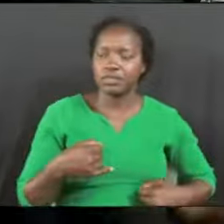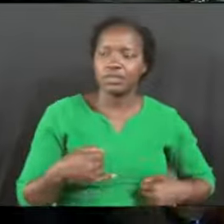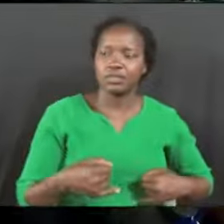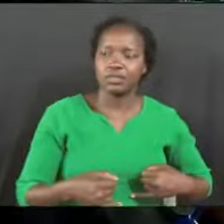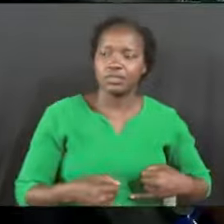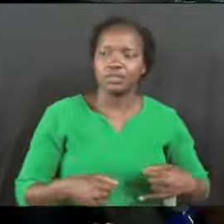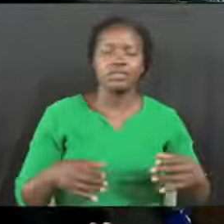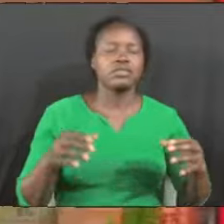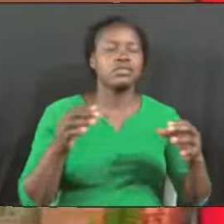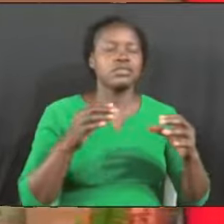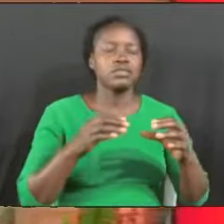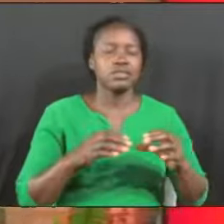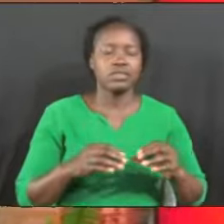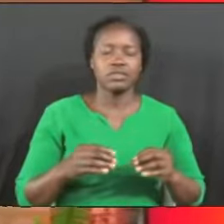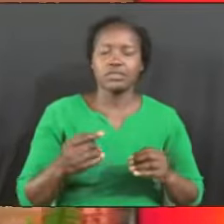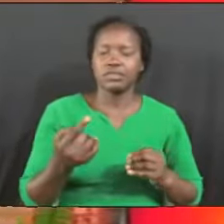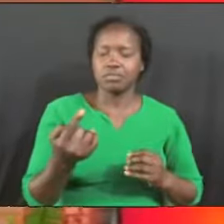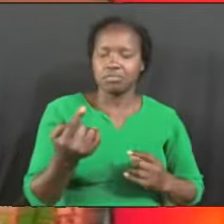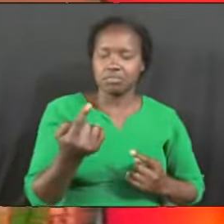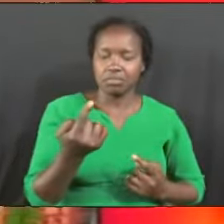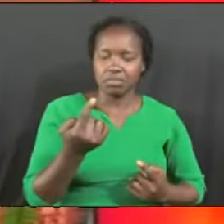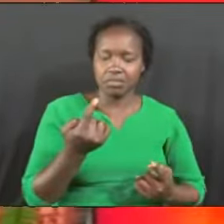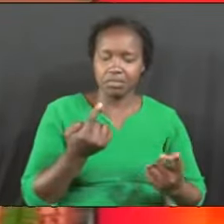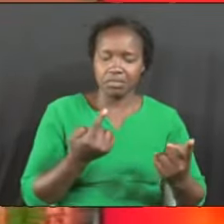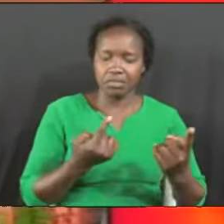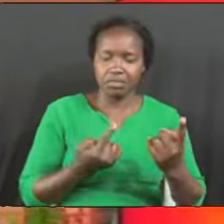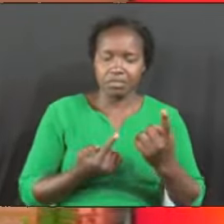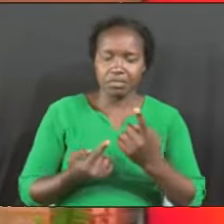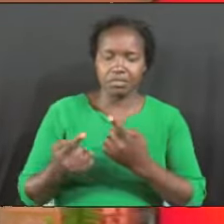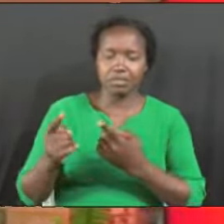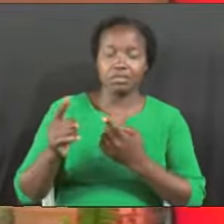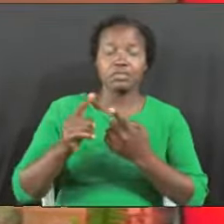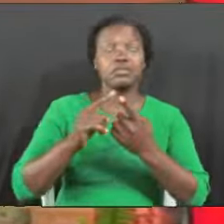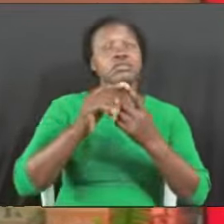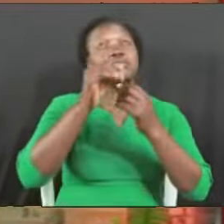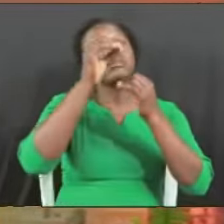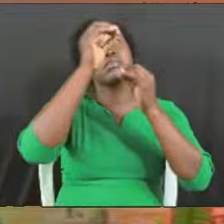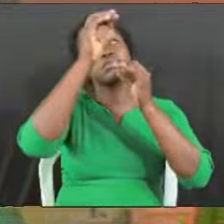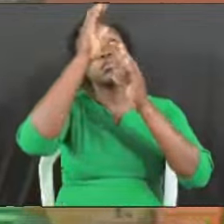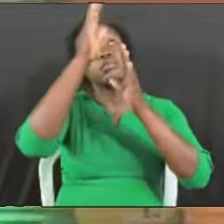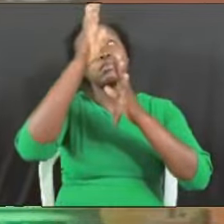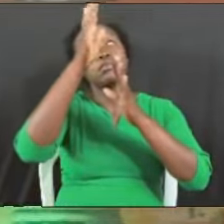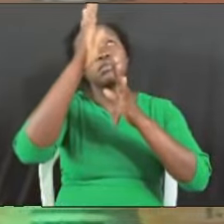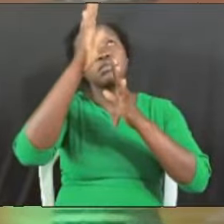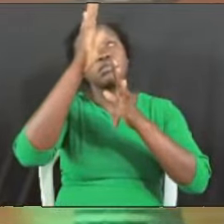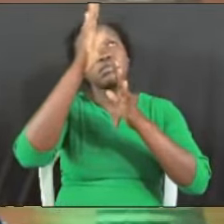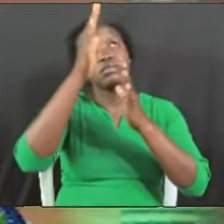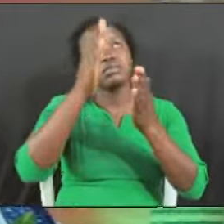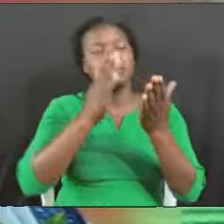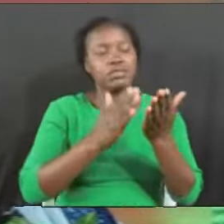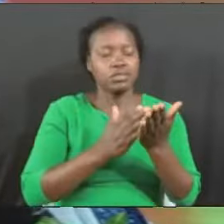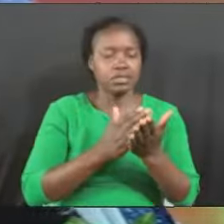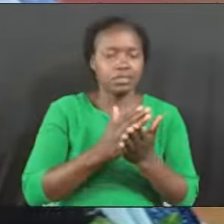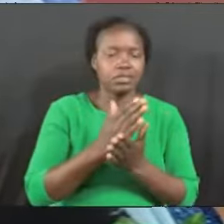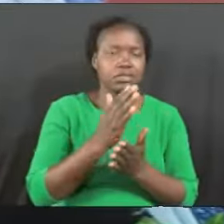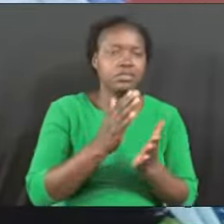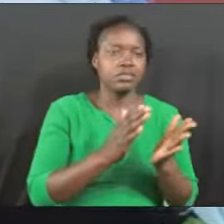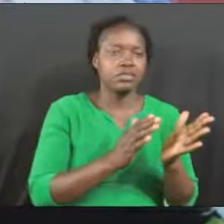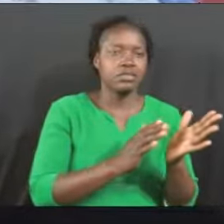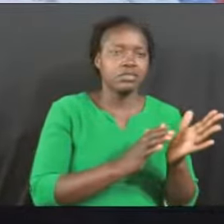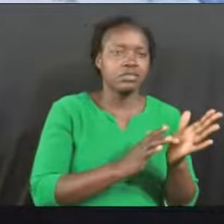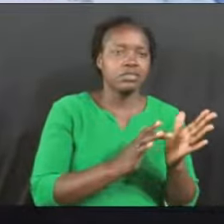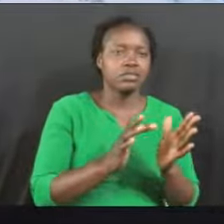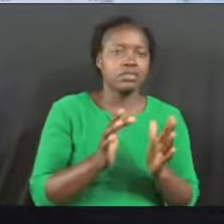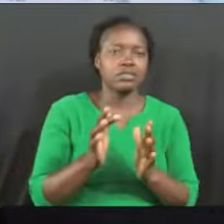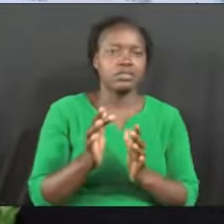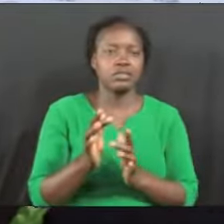Oh, come to the Father through Jesus. He's the only way. Through Jesus the Son, the High